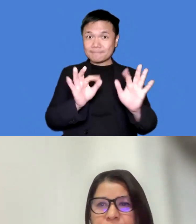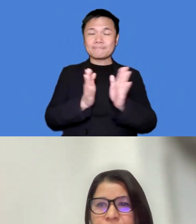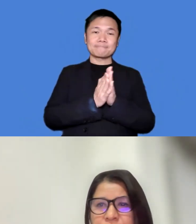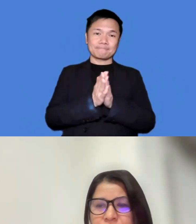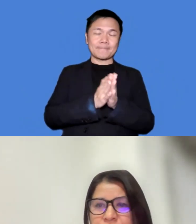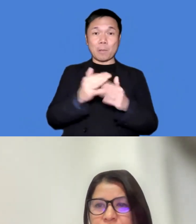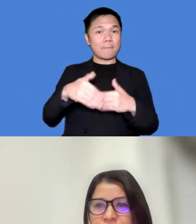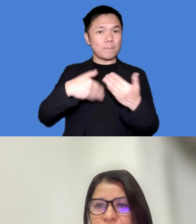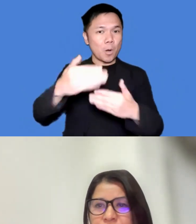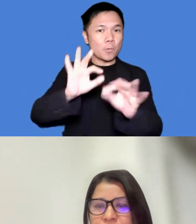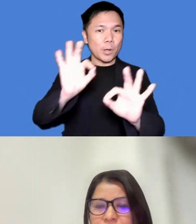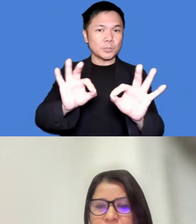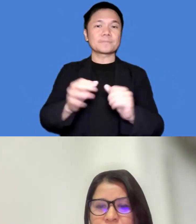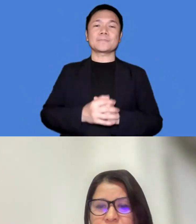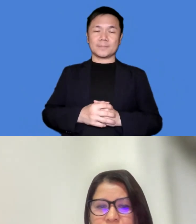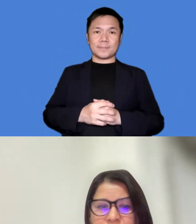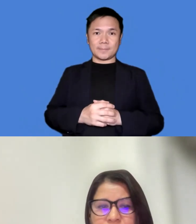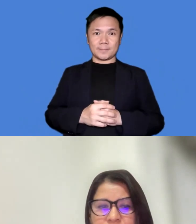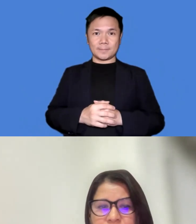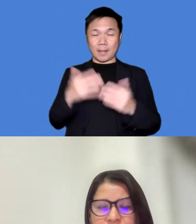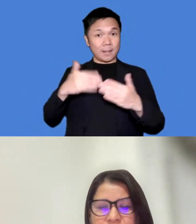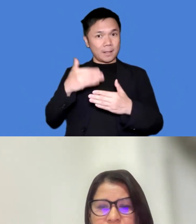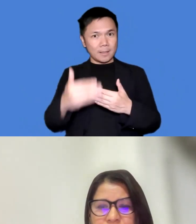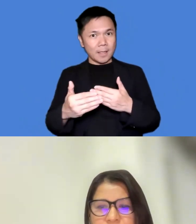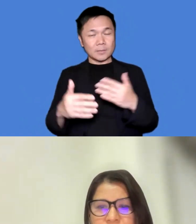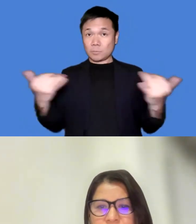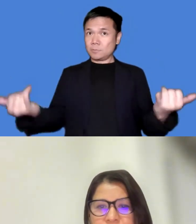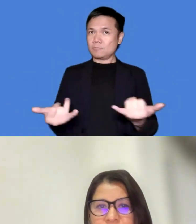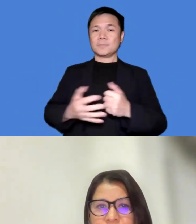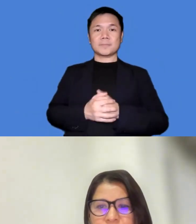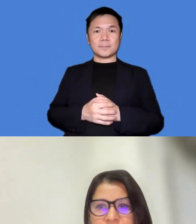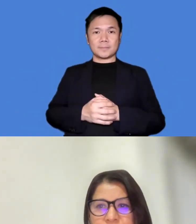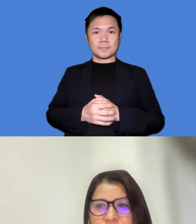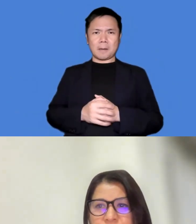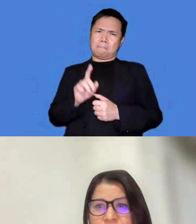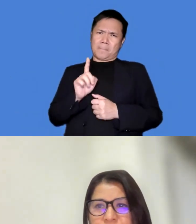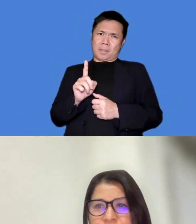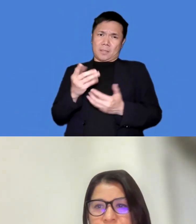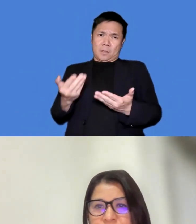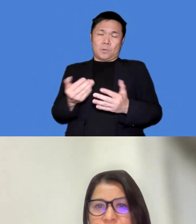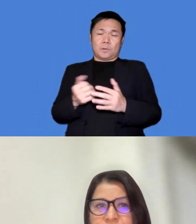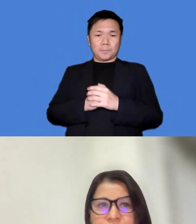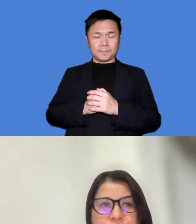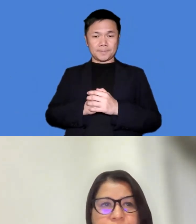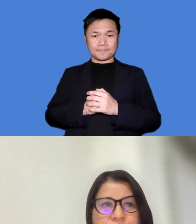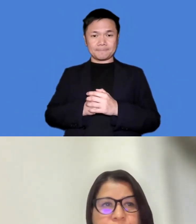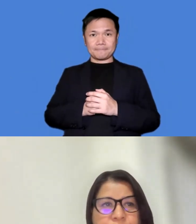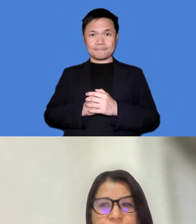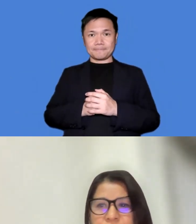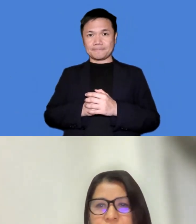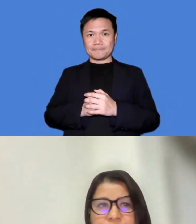run as we continue our webinar. But I'm now going